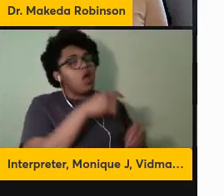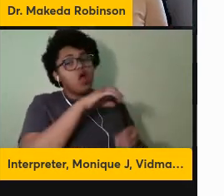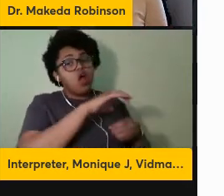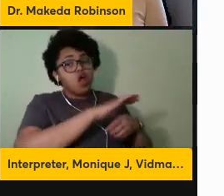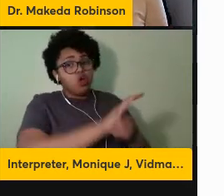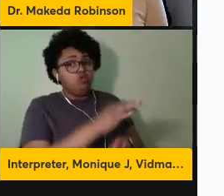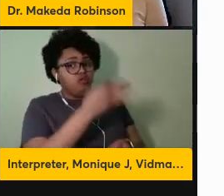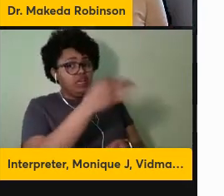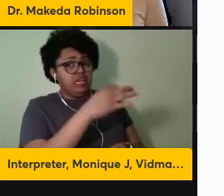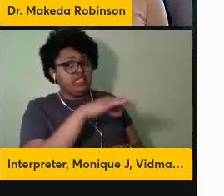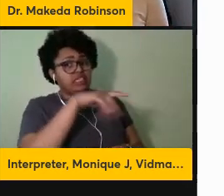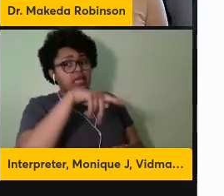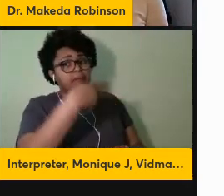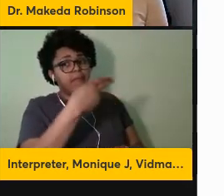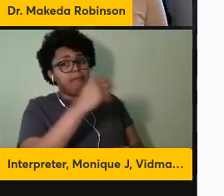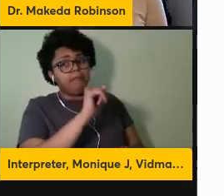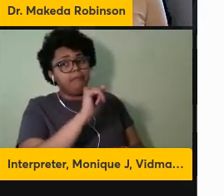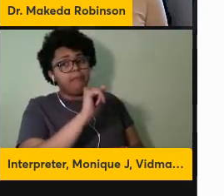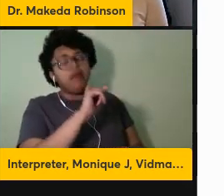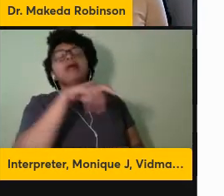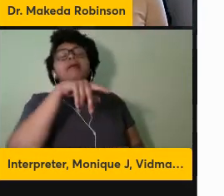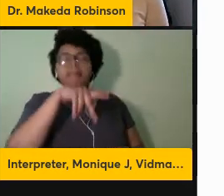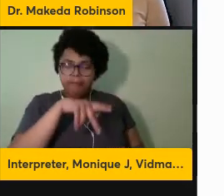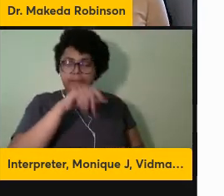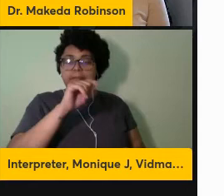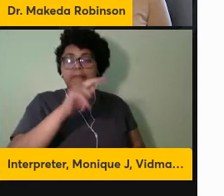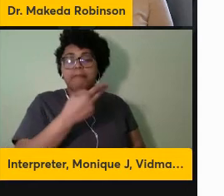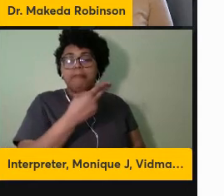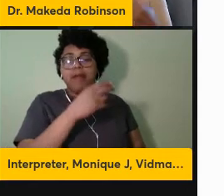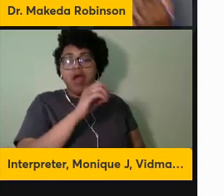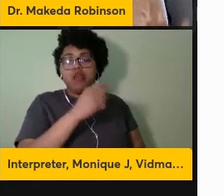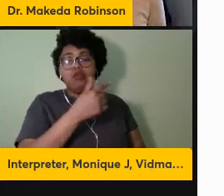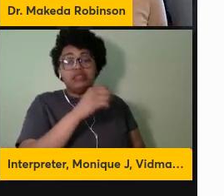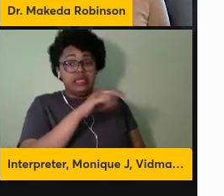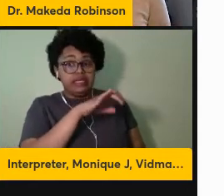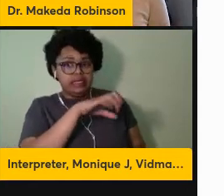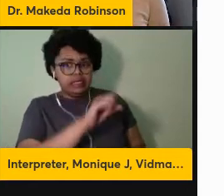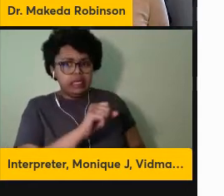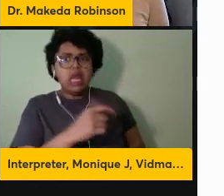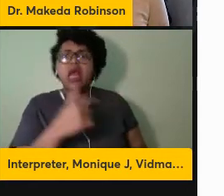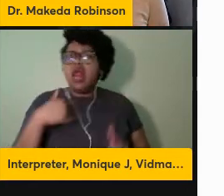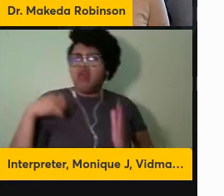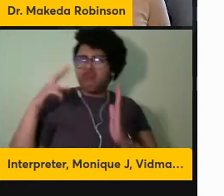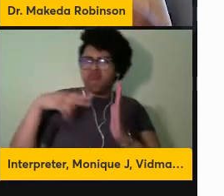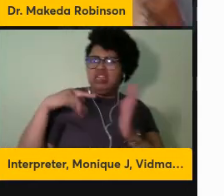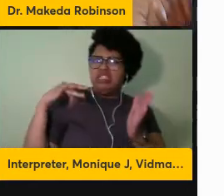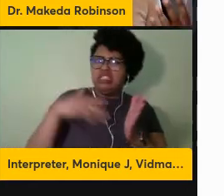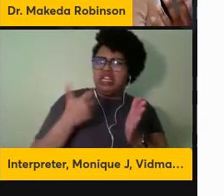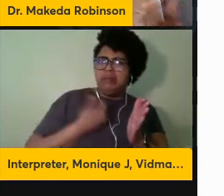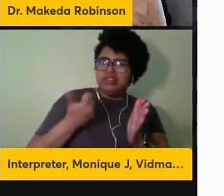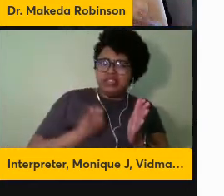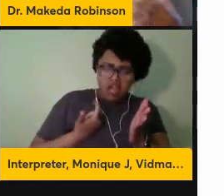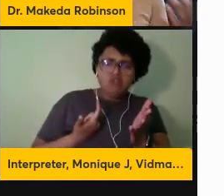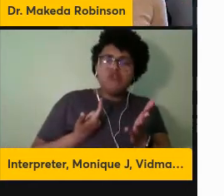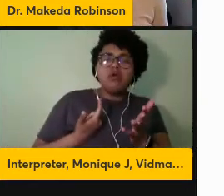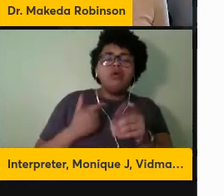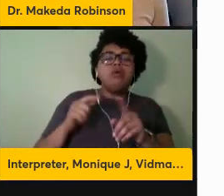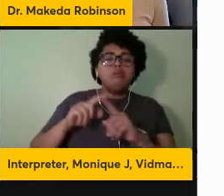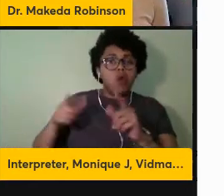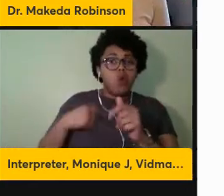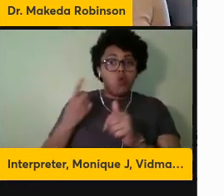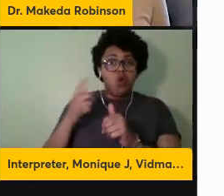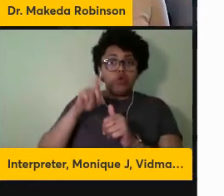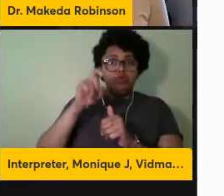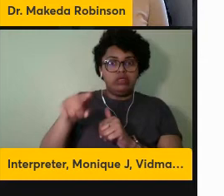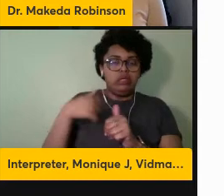doing some of the reading I had done during that period of time. And one question that I've been interested in general, so from my graduate